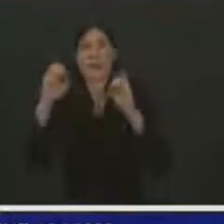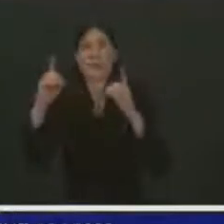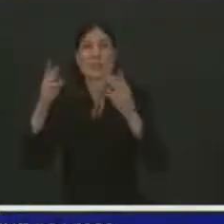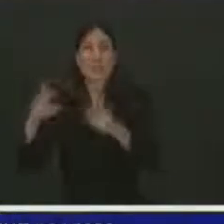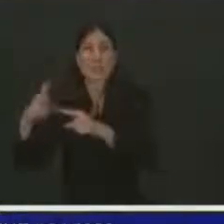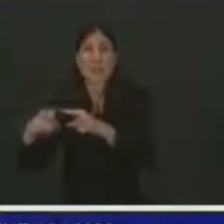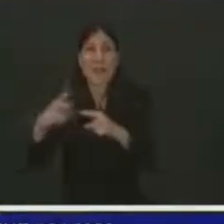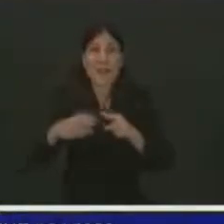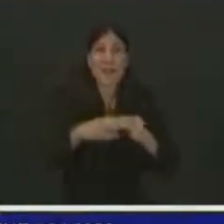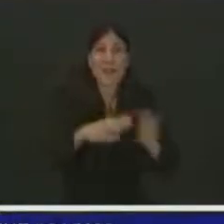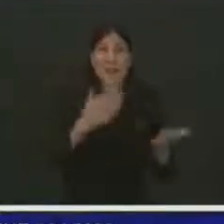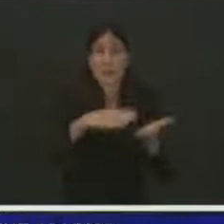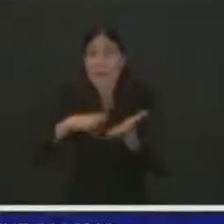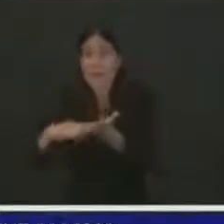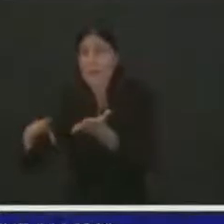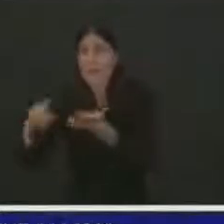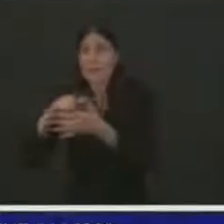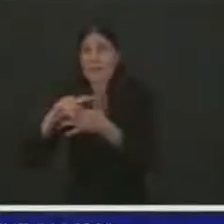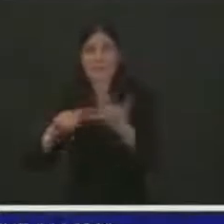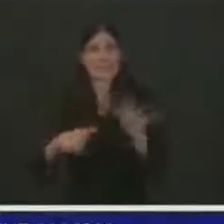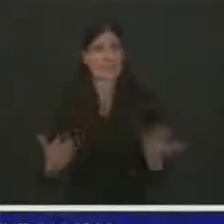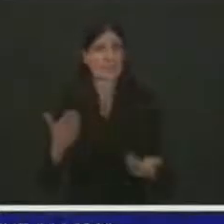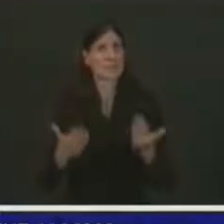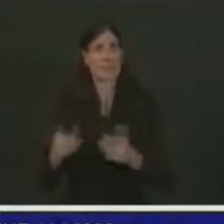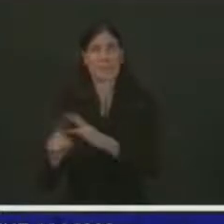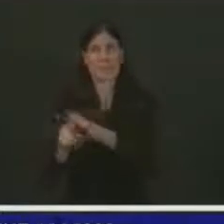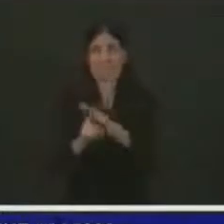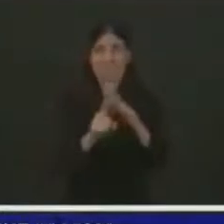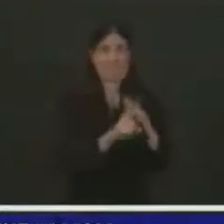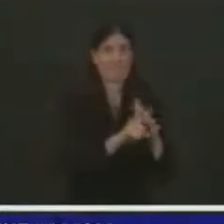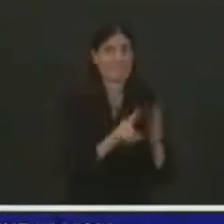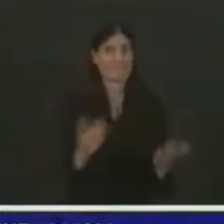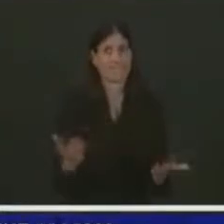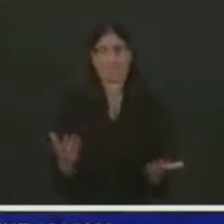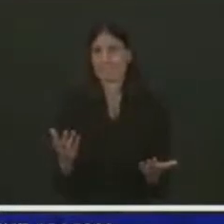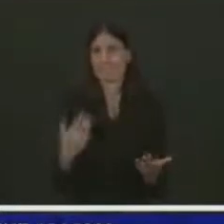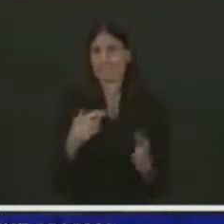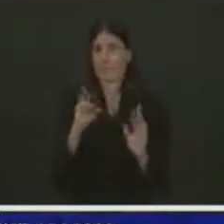we hope we're going to get more federal stimulus from the Congress.